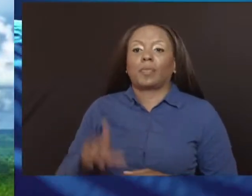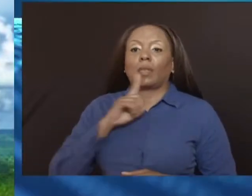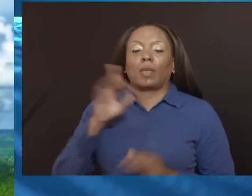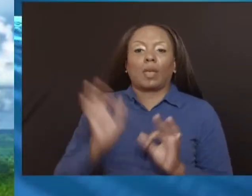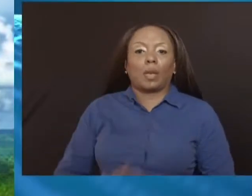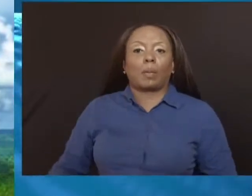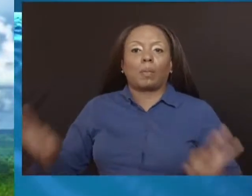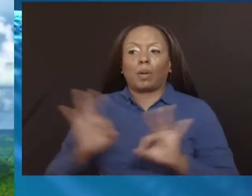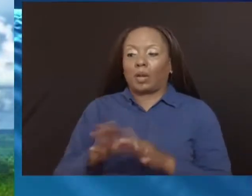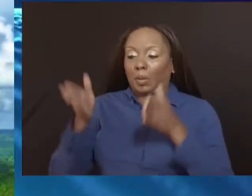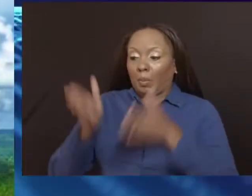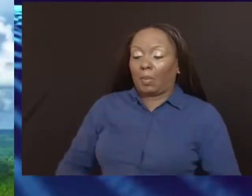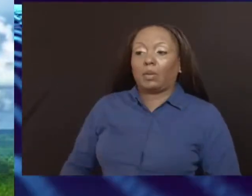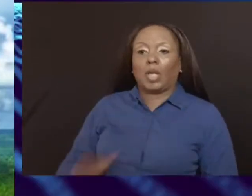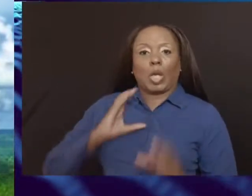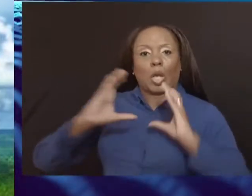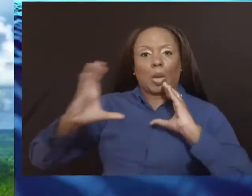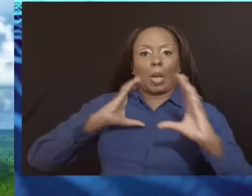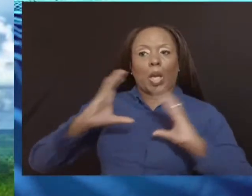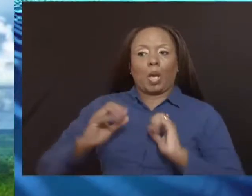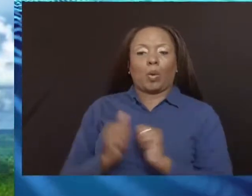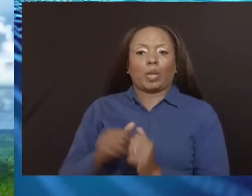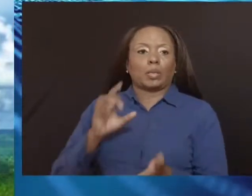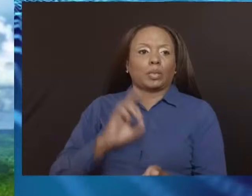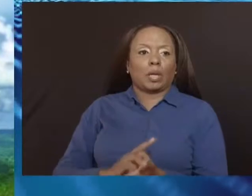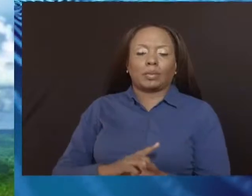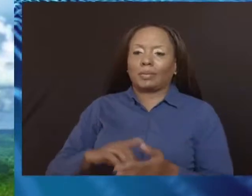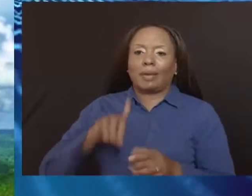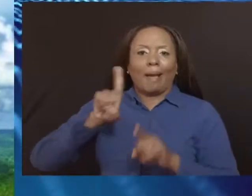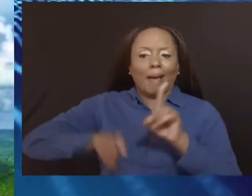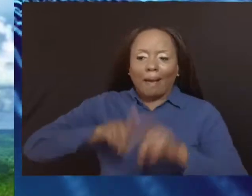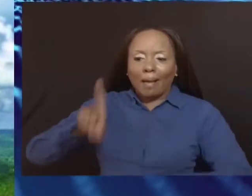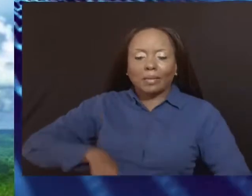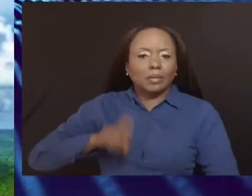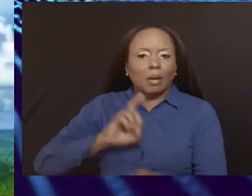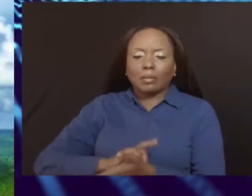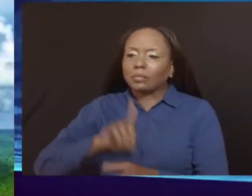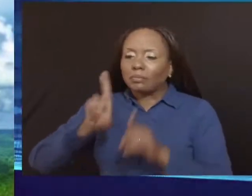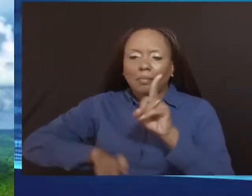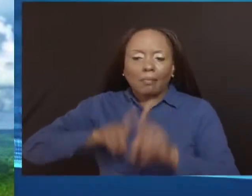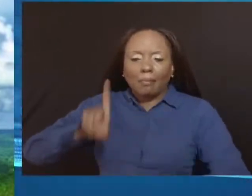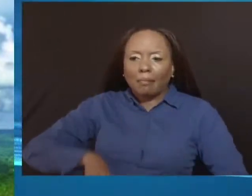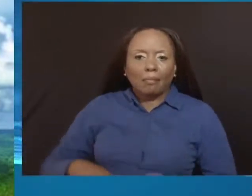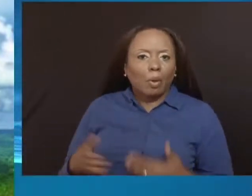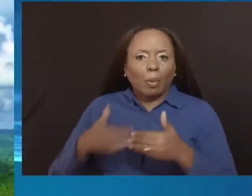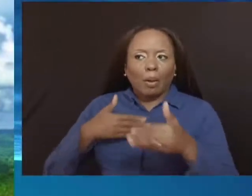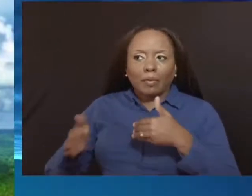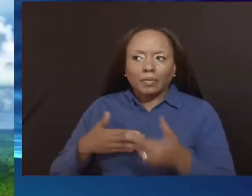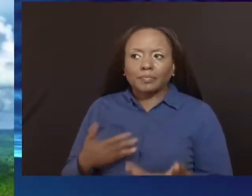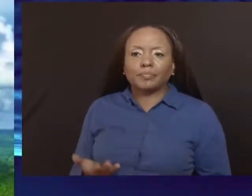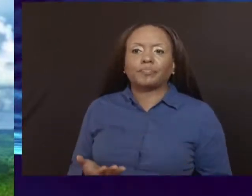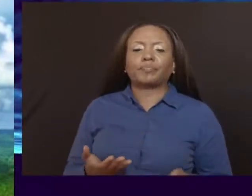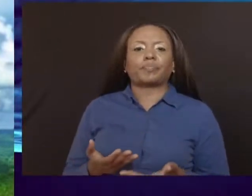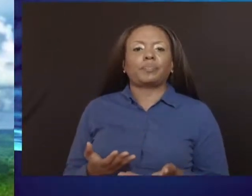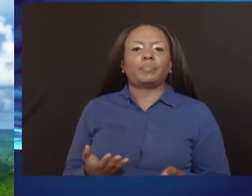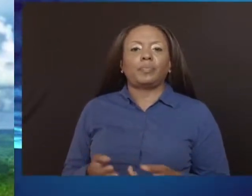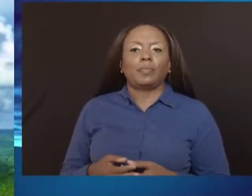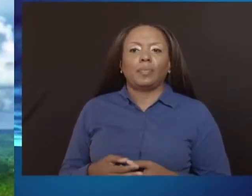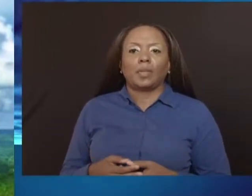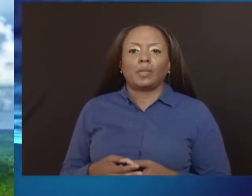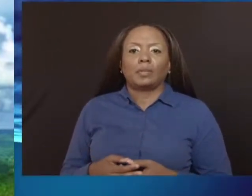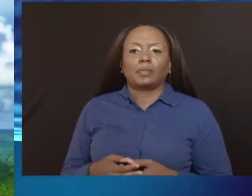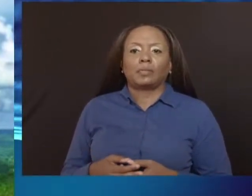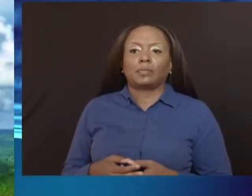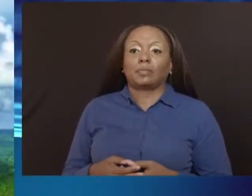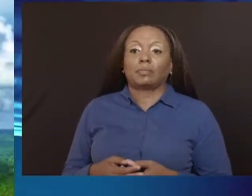that doctor to answer any of the initial questions they may have, because for some persons, this is considered